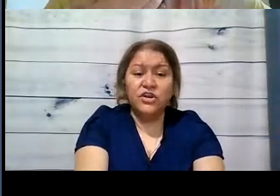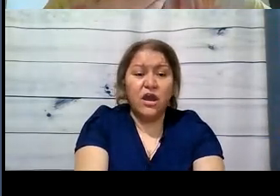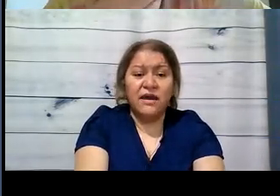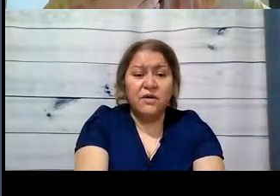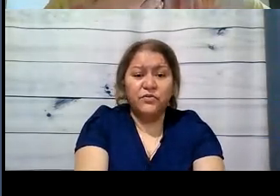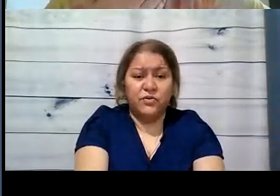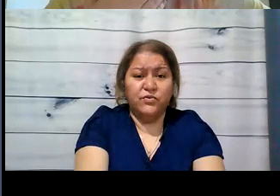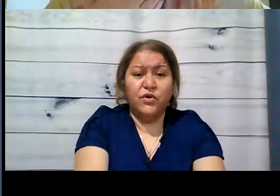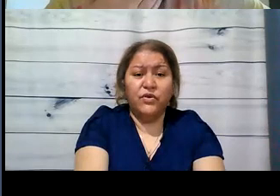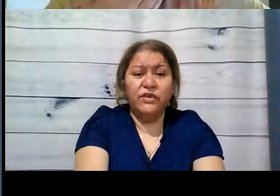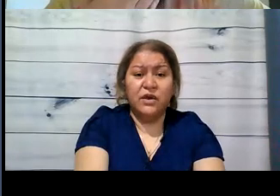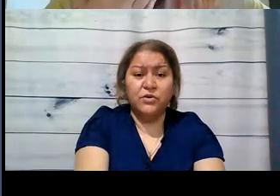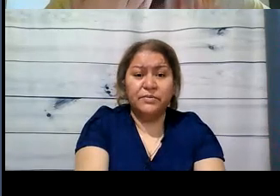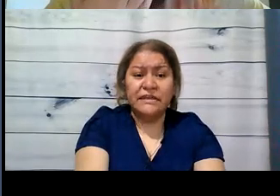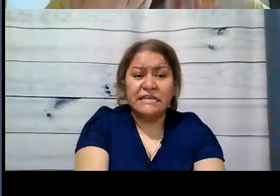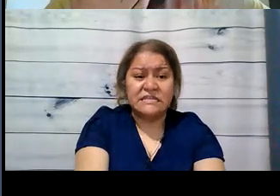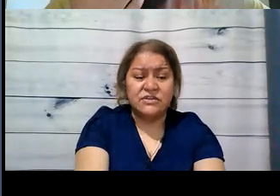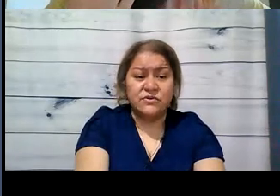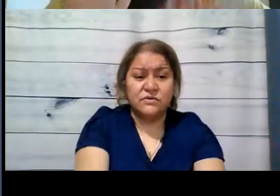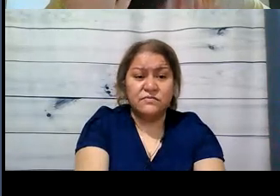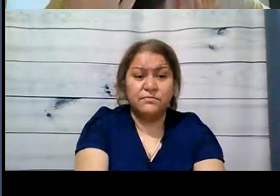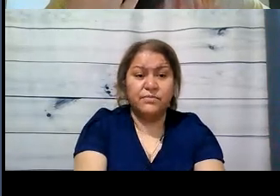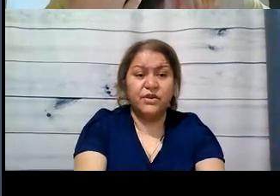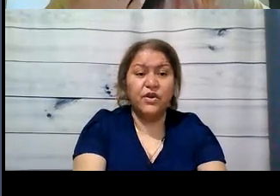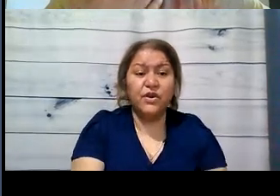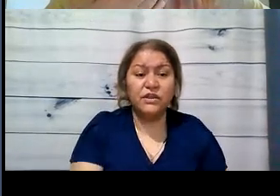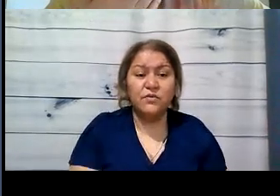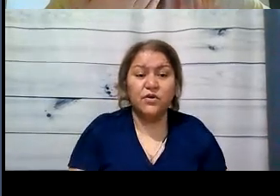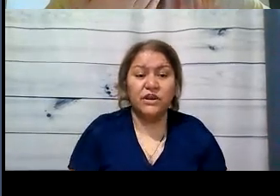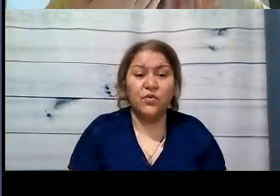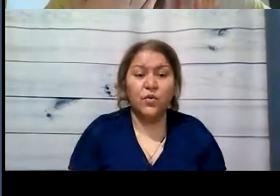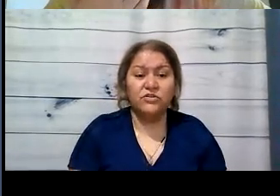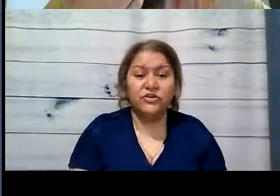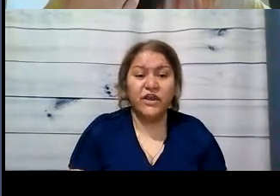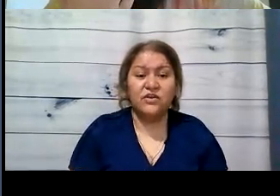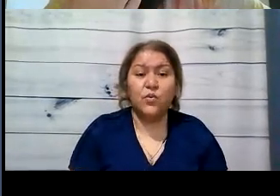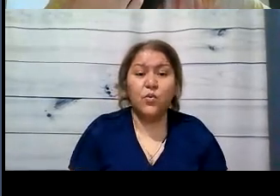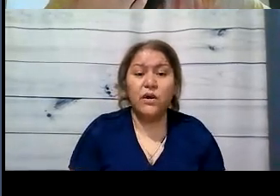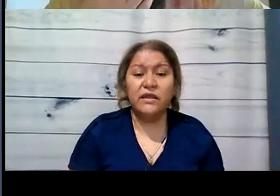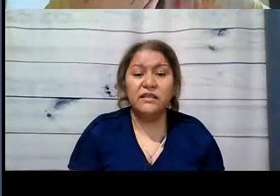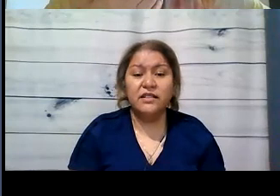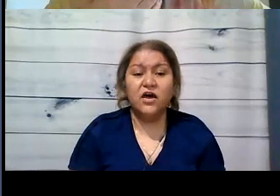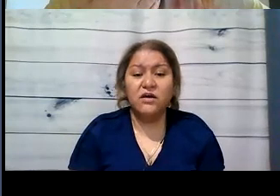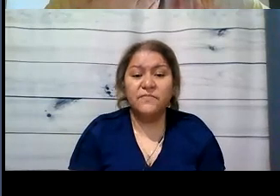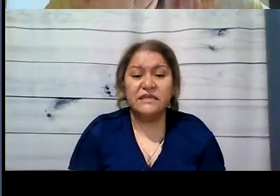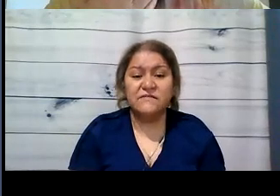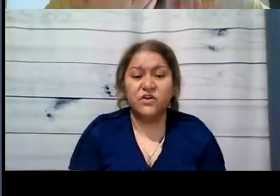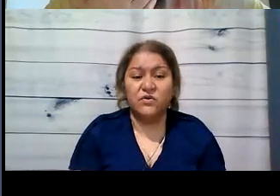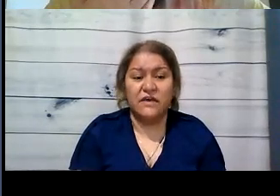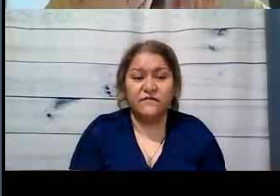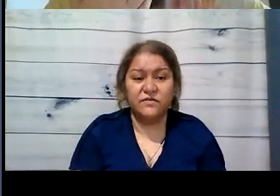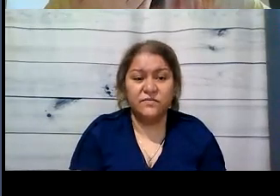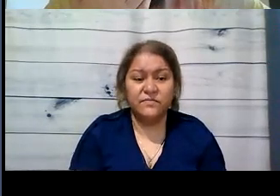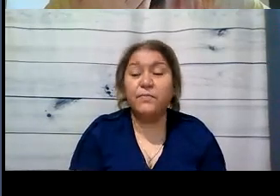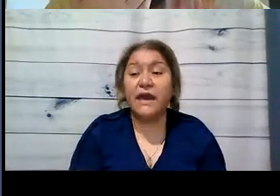He could not come up with a role that would please the Duke. But early morning, Walter had one long piece of